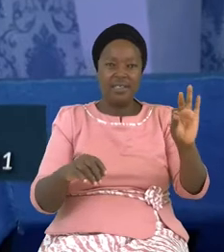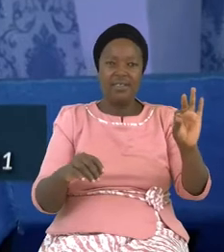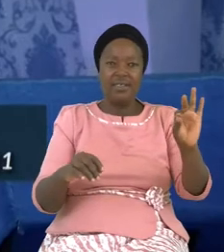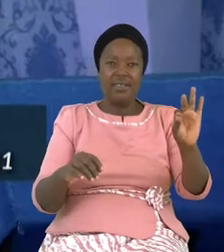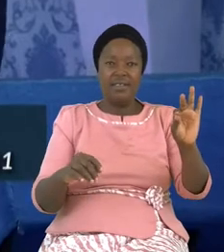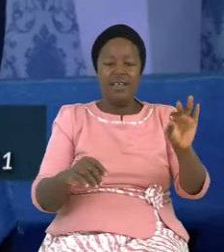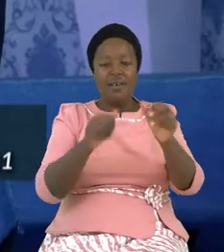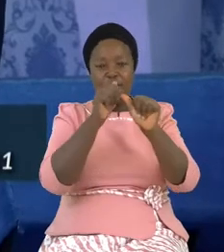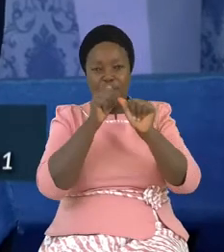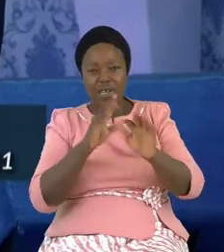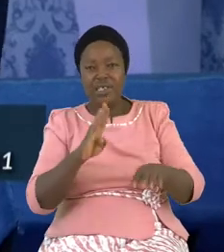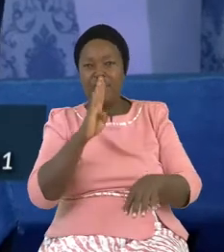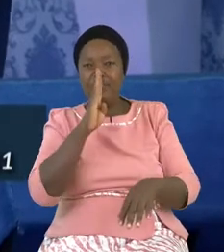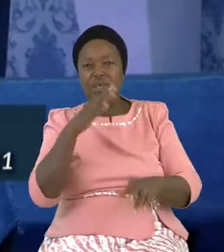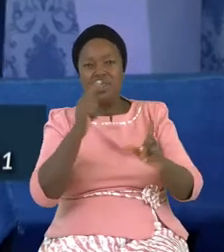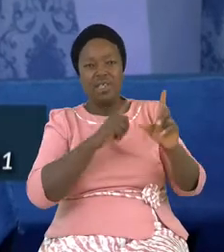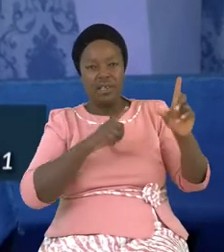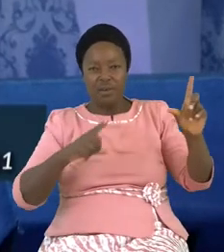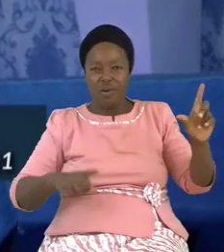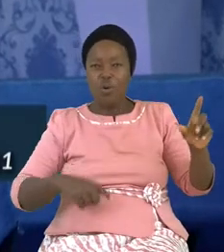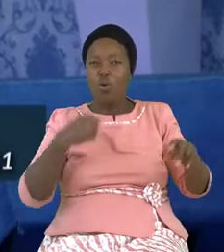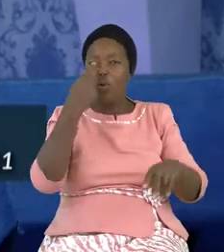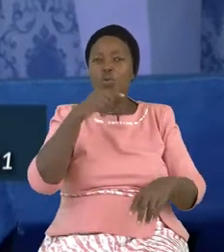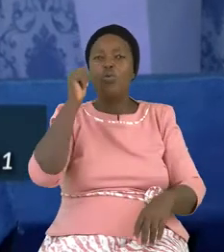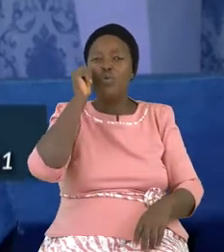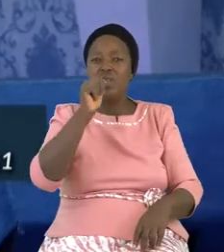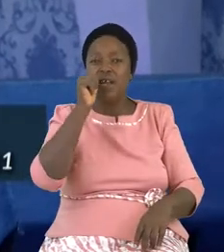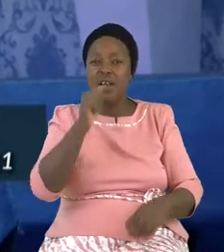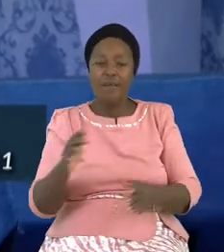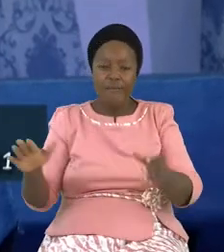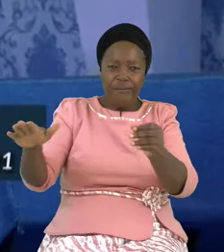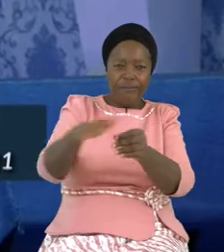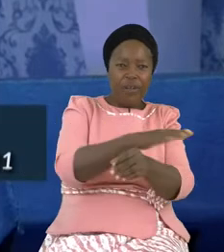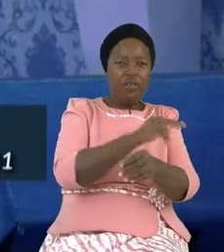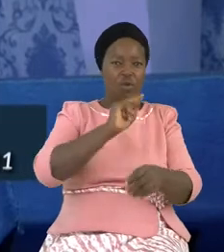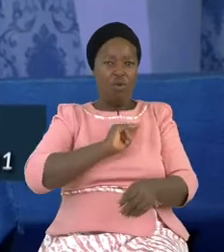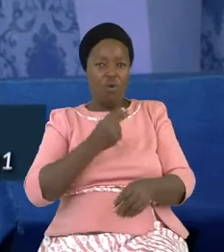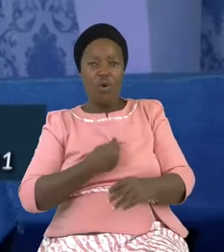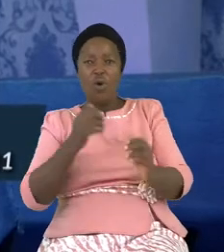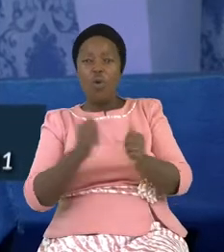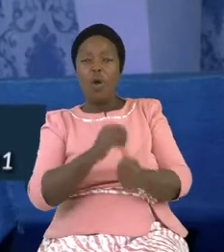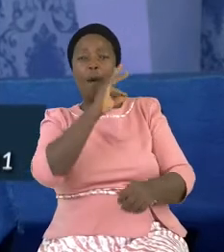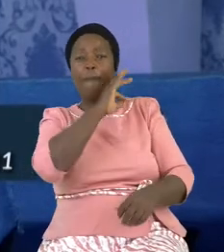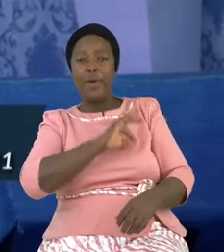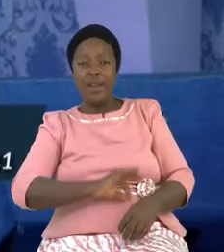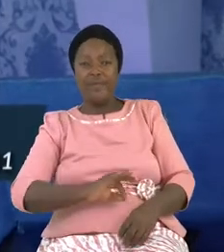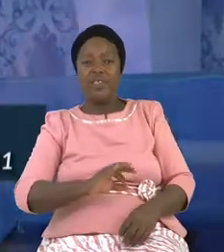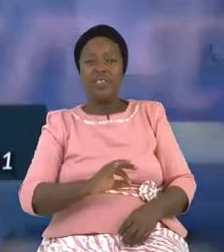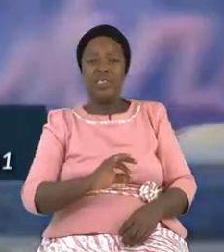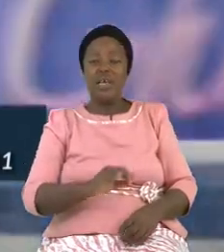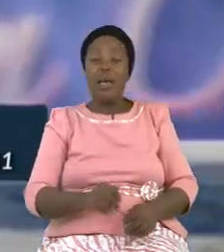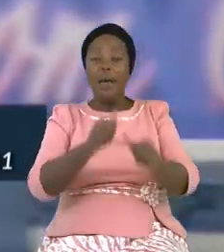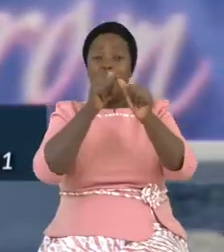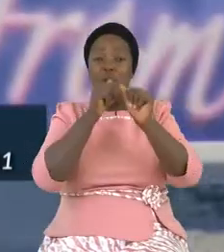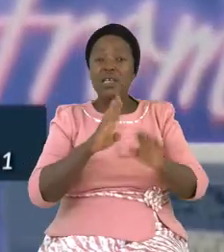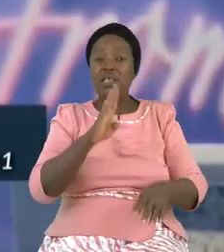be the Lord, who daily loadeth us with benefits. Blessed be the